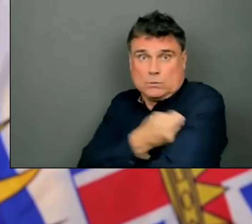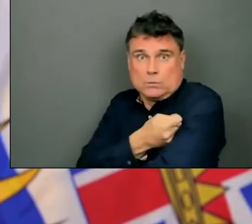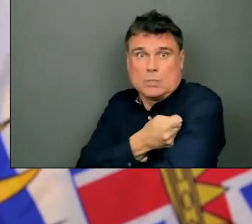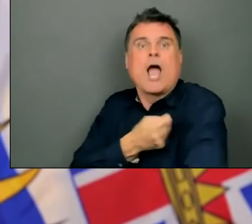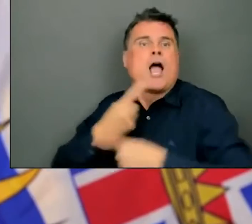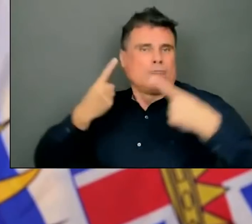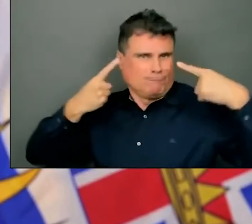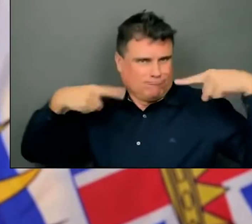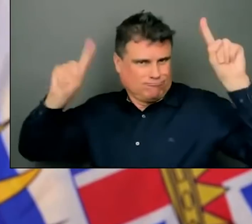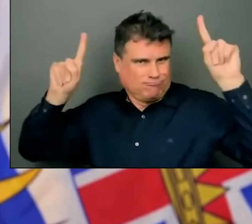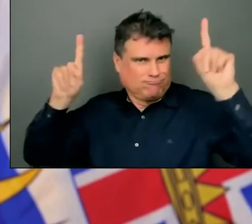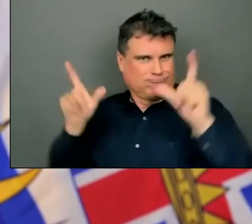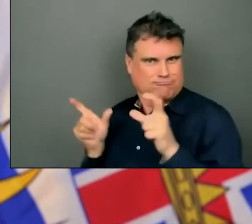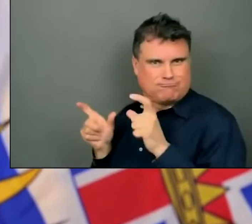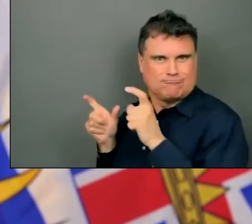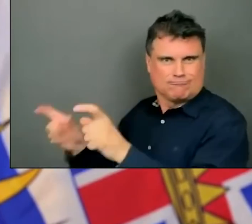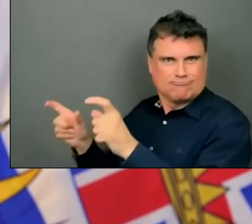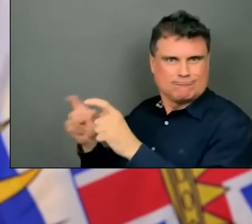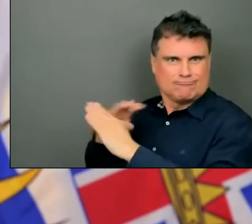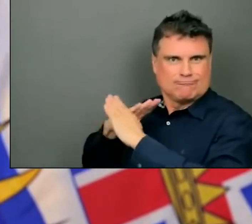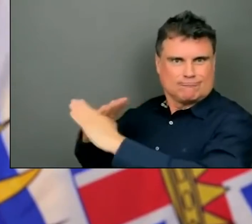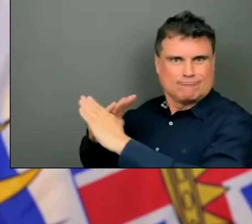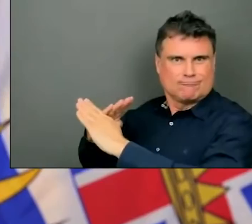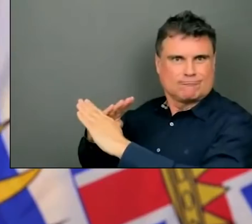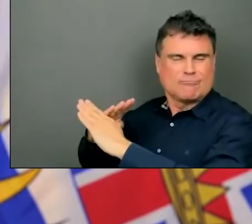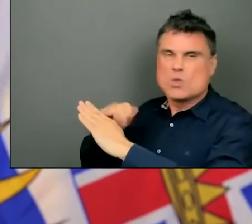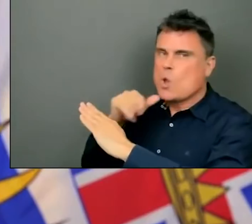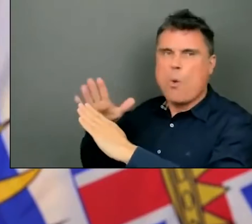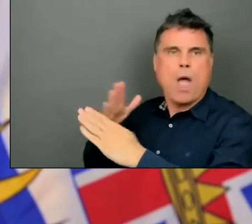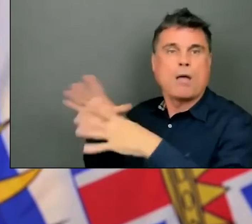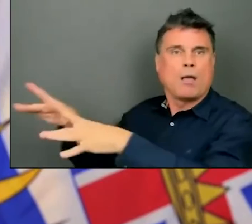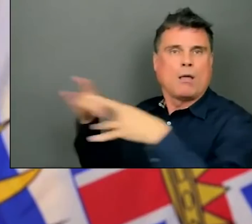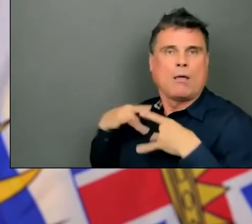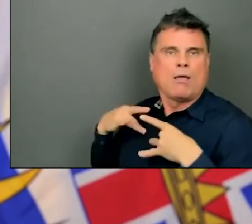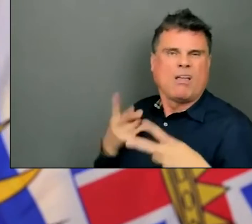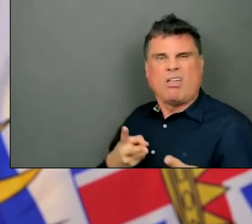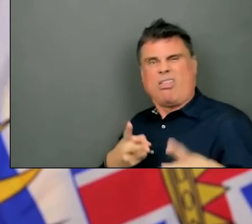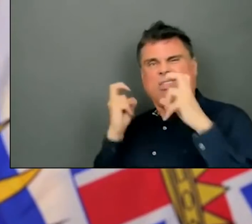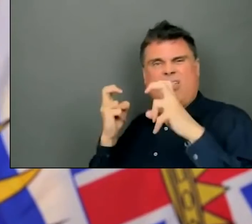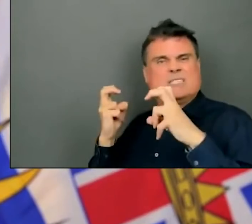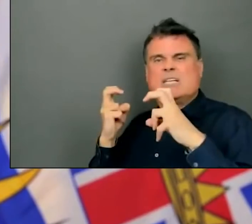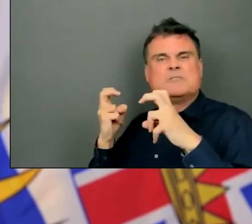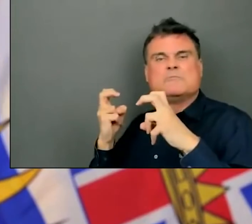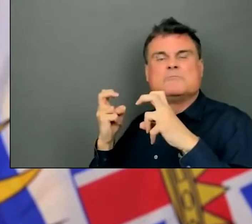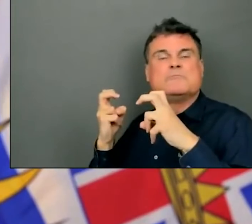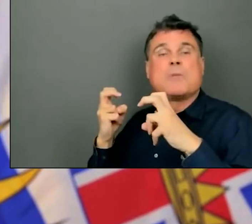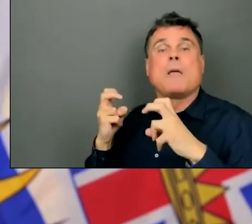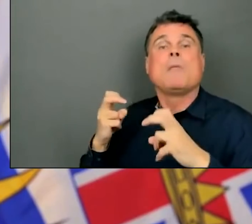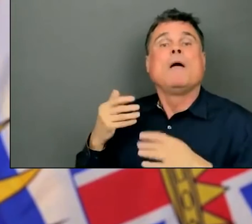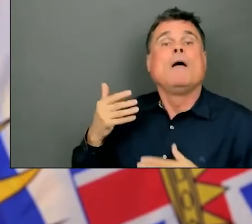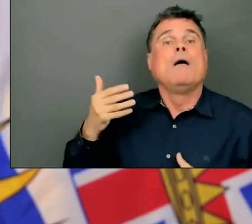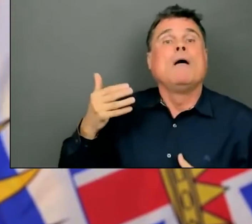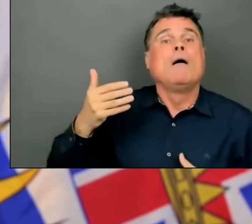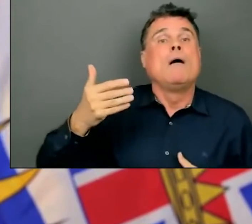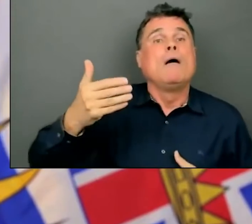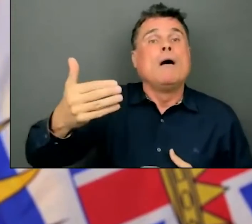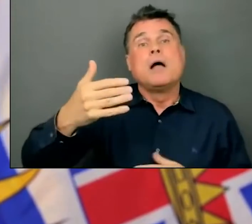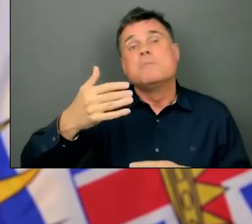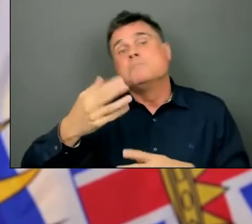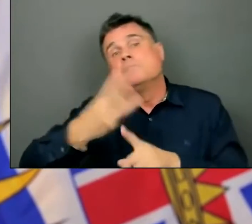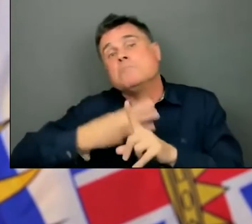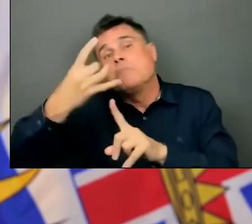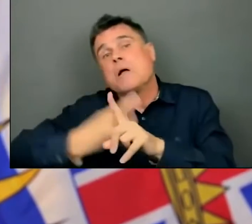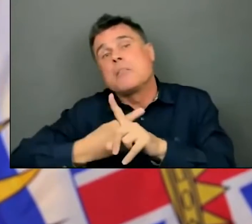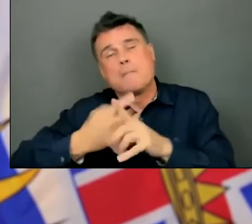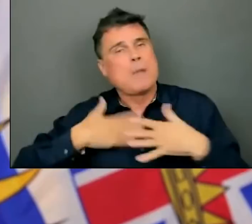at preventing severe illness, even 8 months, 10 months later. And we know now from data from the BC